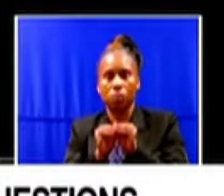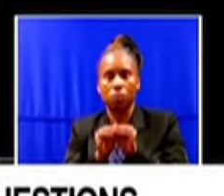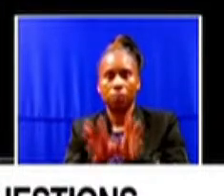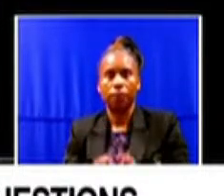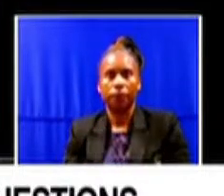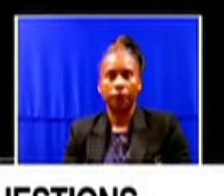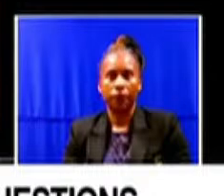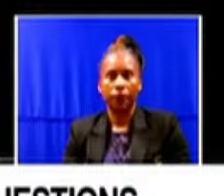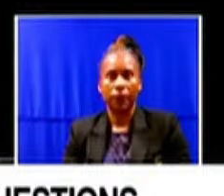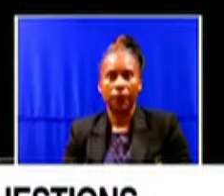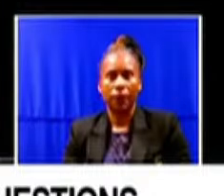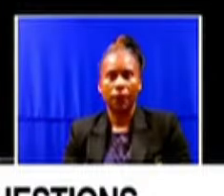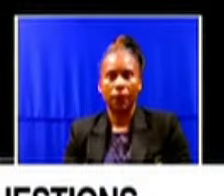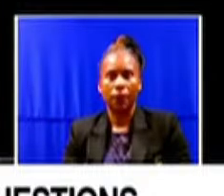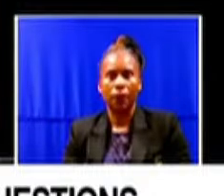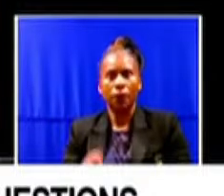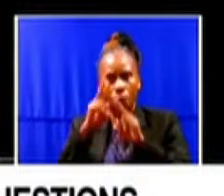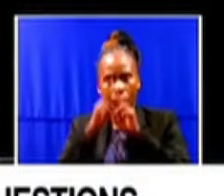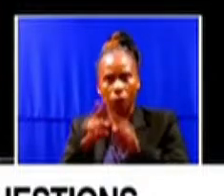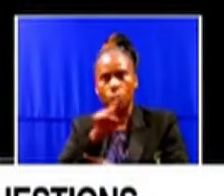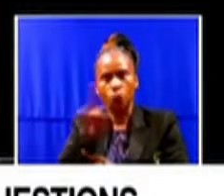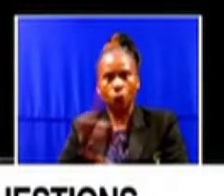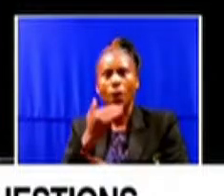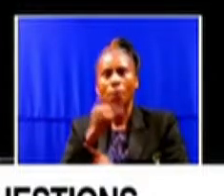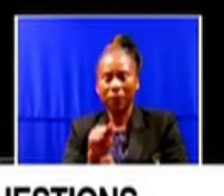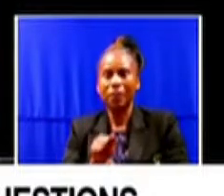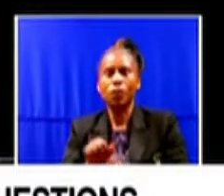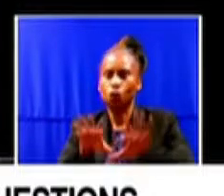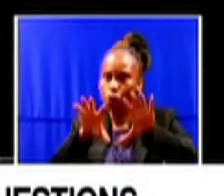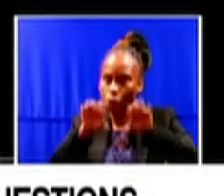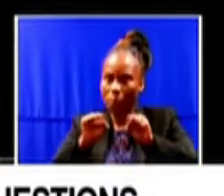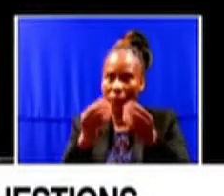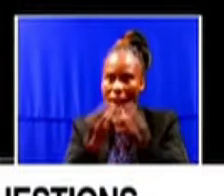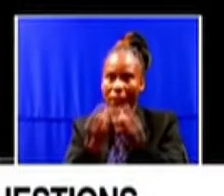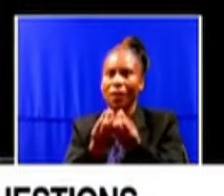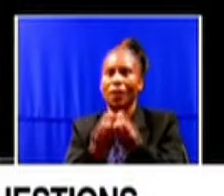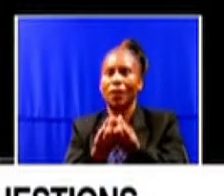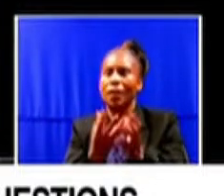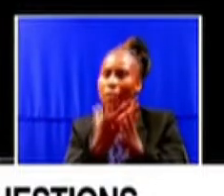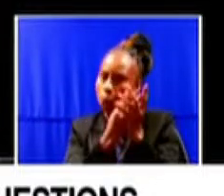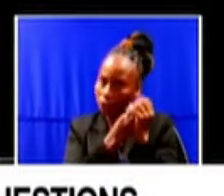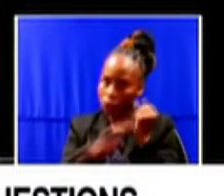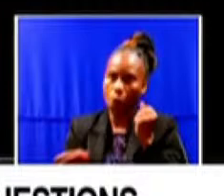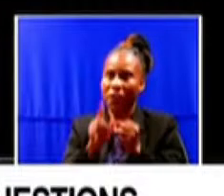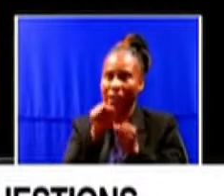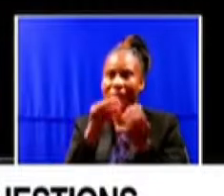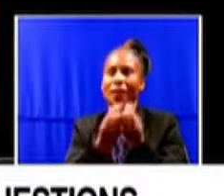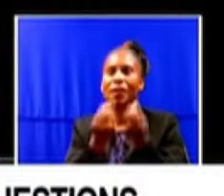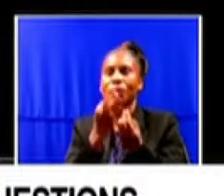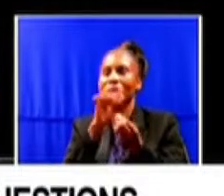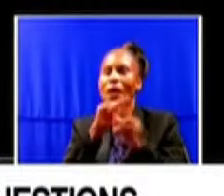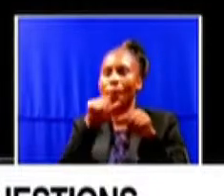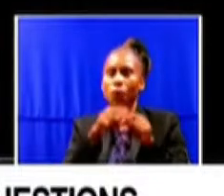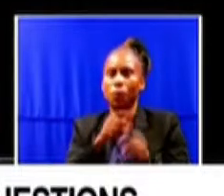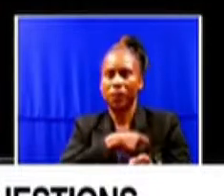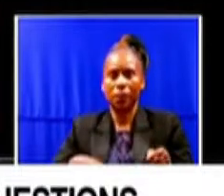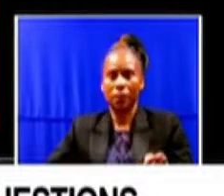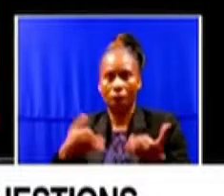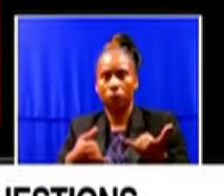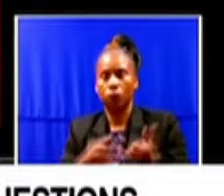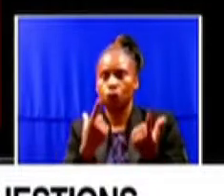ngicela uyirhoqise lento ebiza uPresident ukwazi ukuqhubeka kakuhle ngendlela eqondile. Kawenze